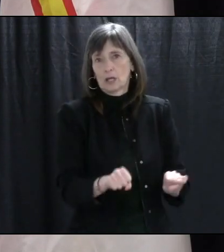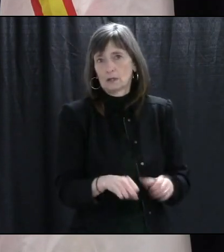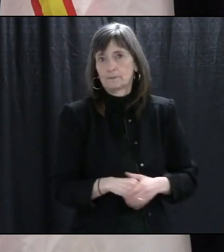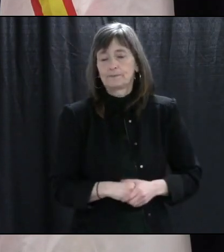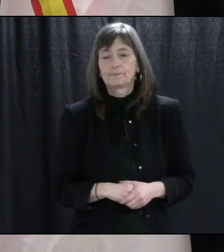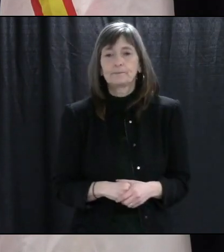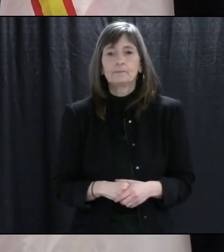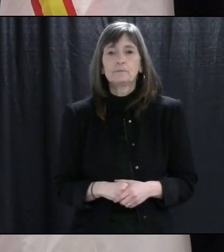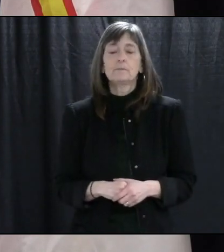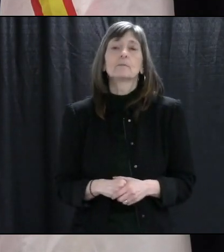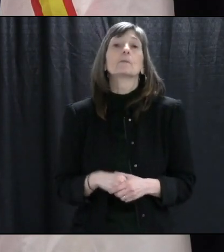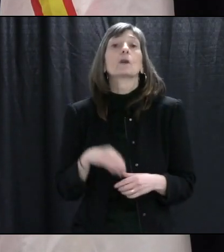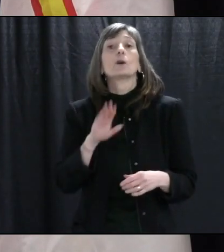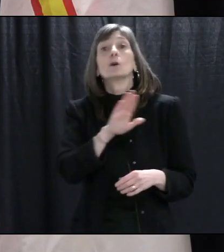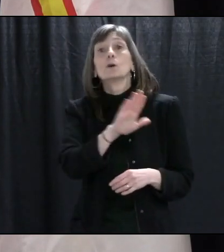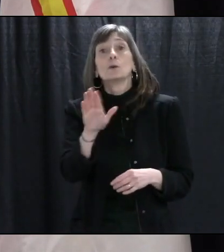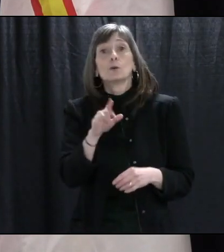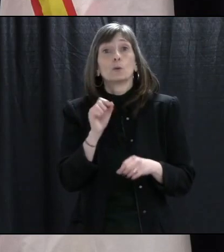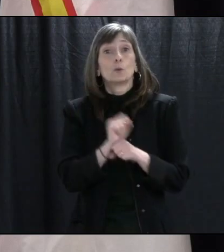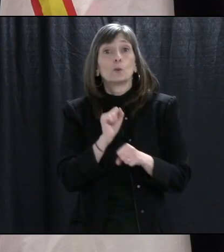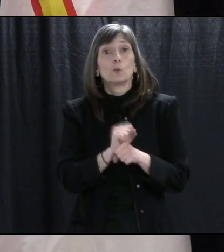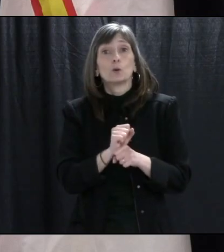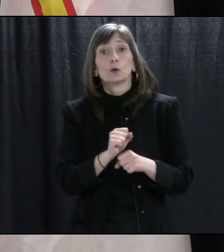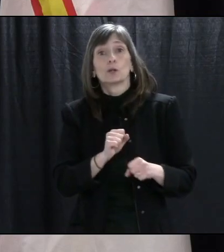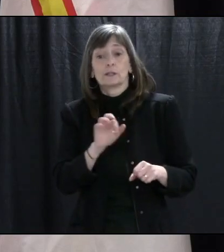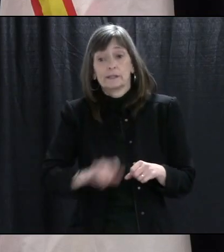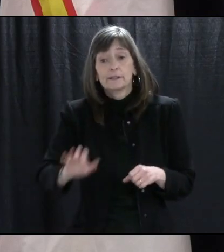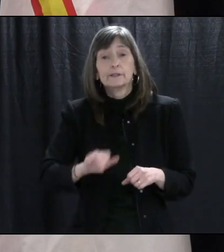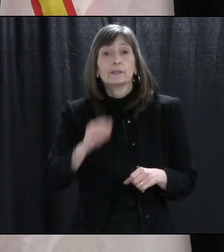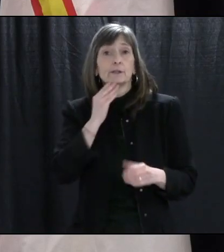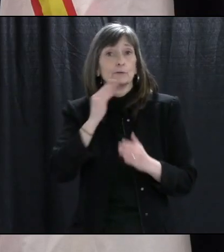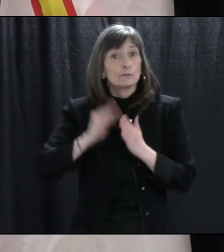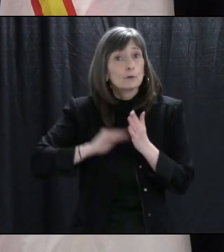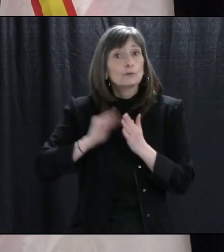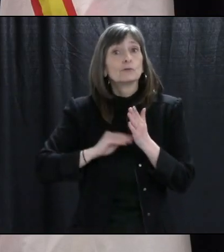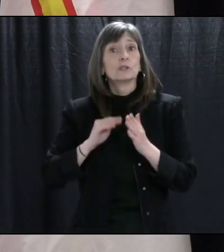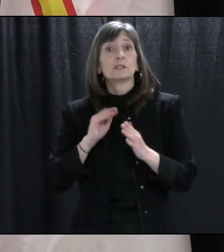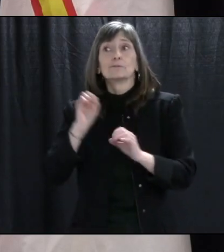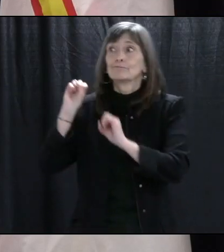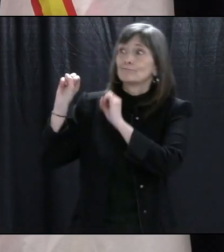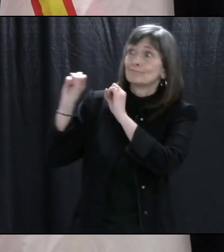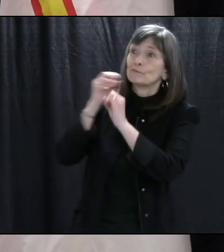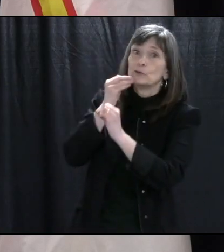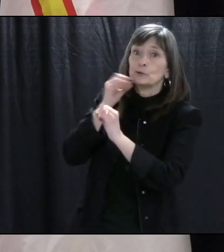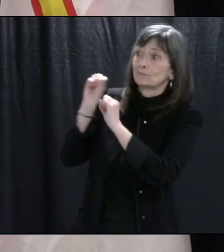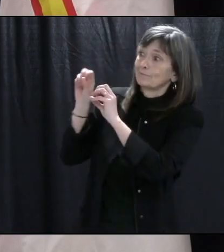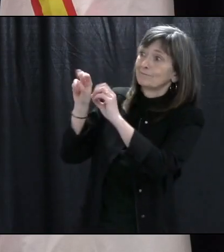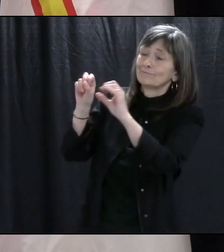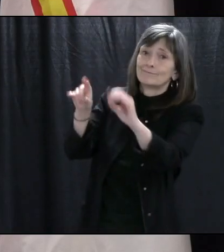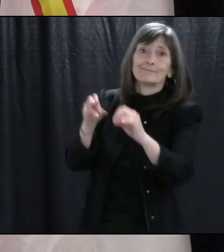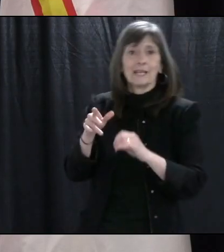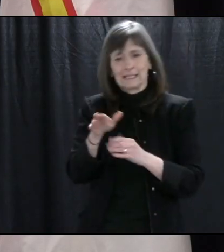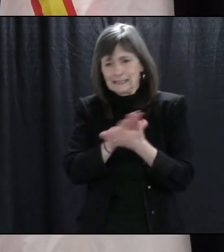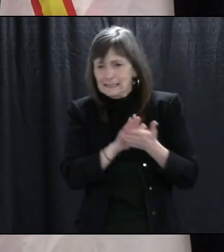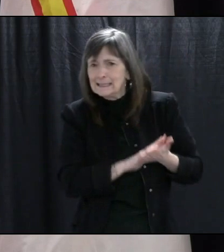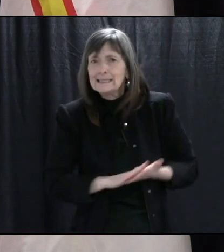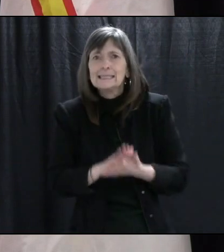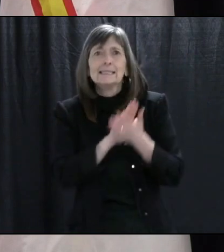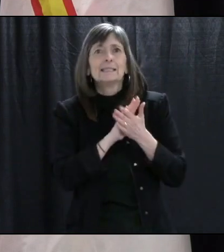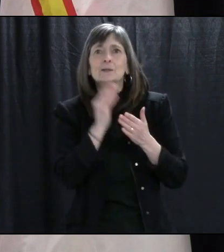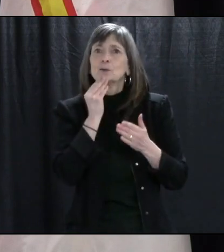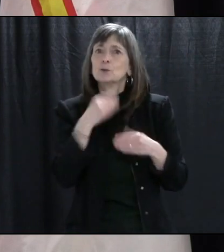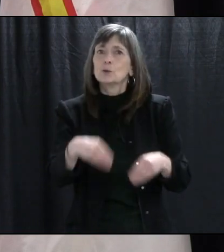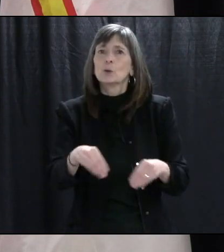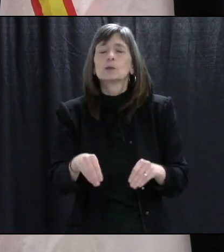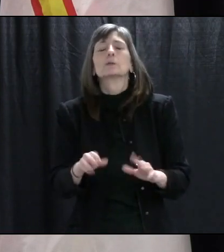who work in our grocery stores, from the cashiers to those stocking the shelves and keeping the stores clean. We